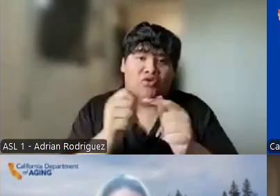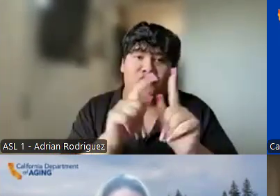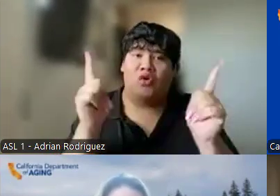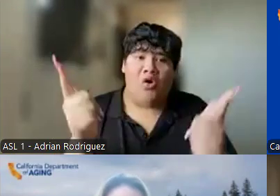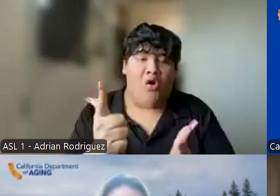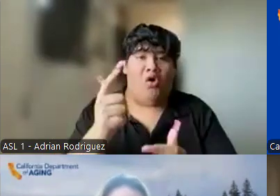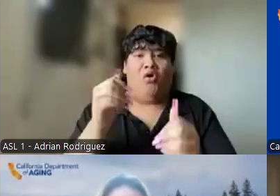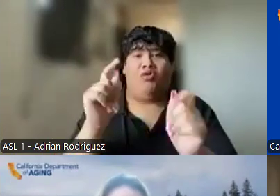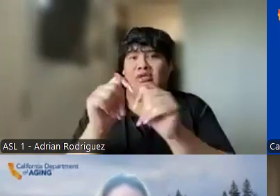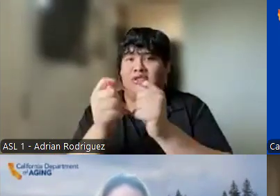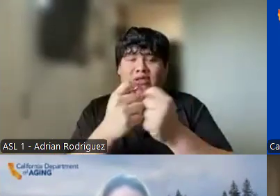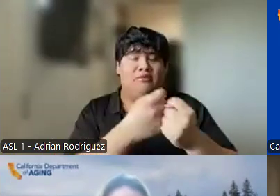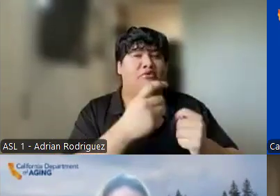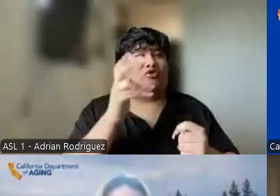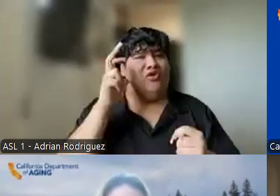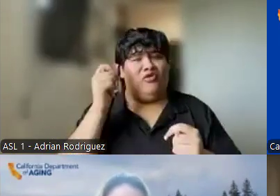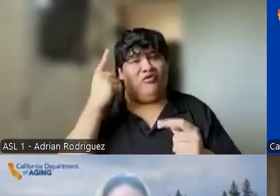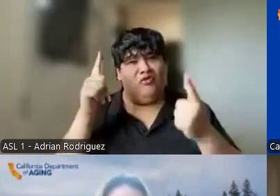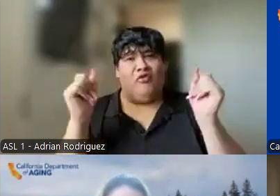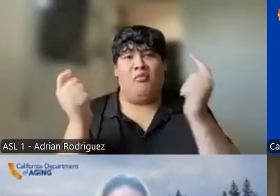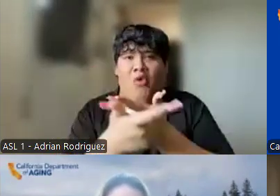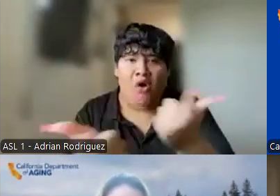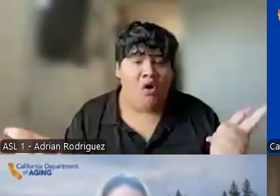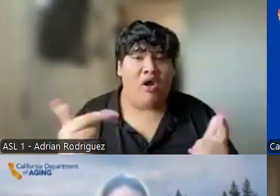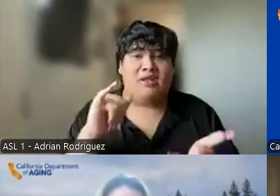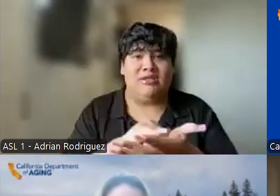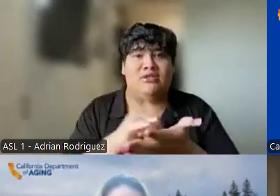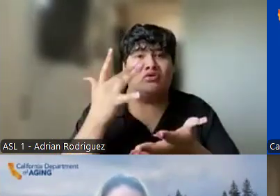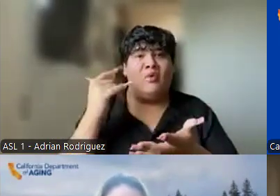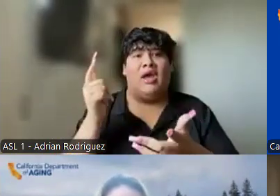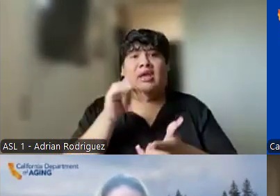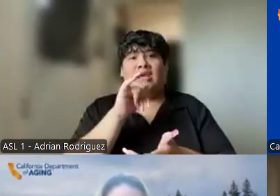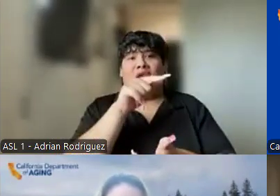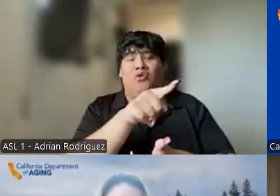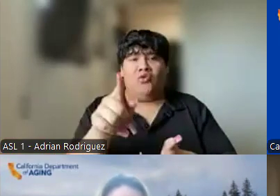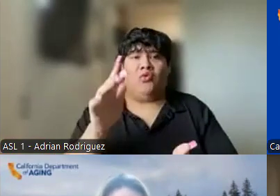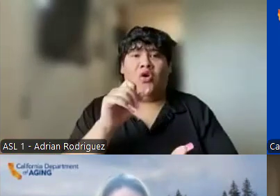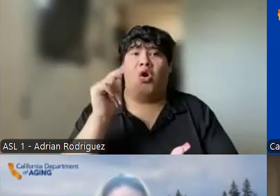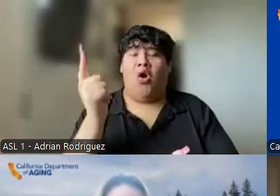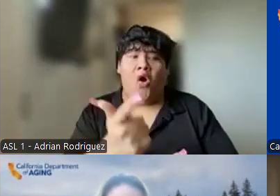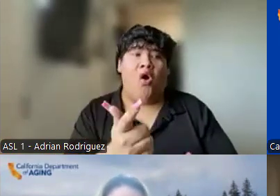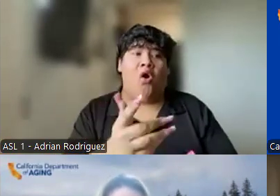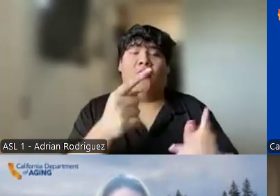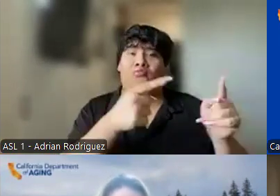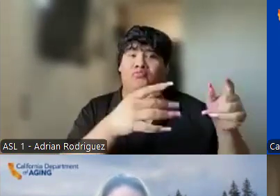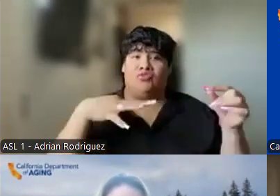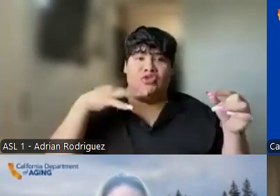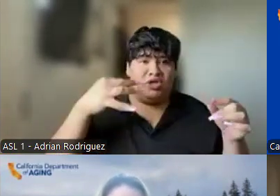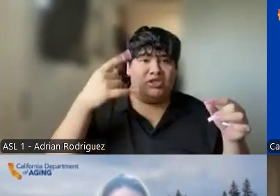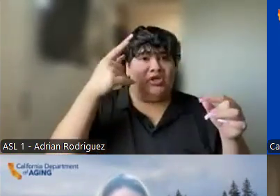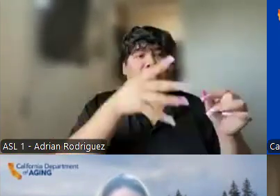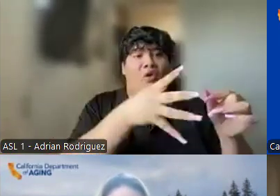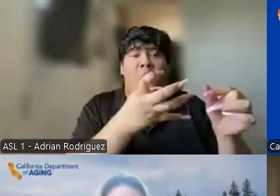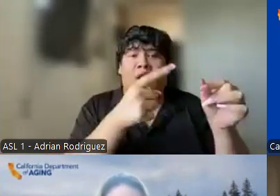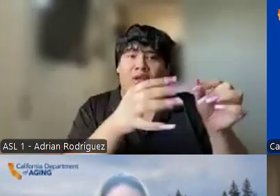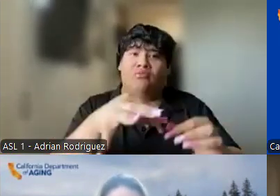each of you today. This is why you were all suggested and nominated and selected by the